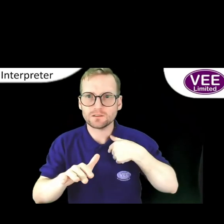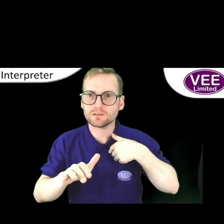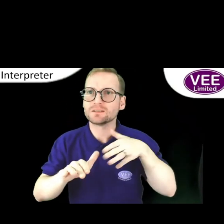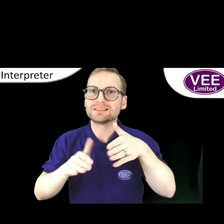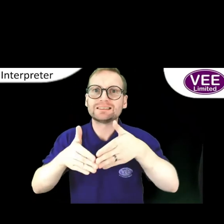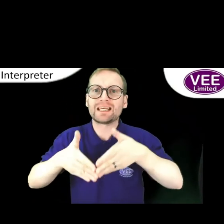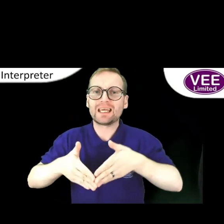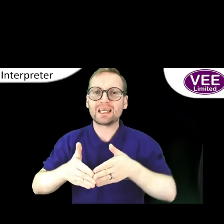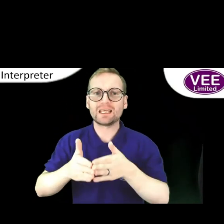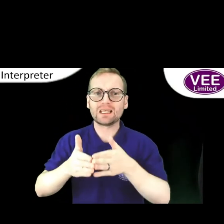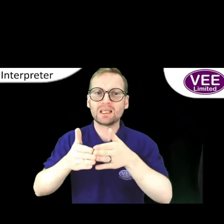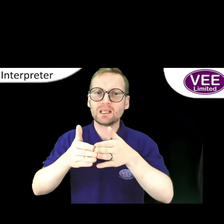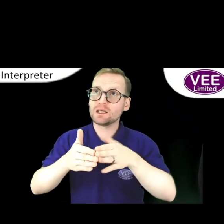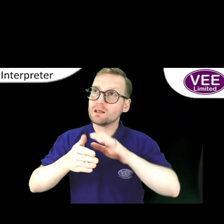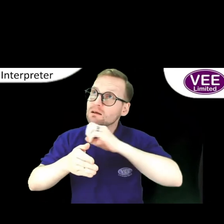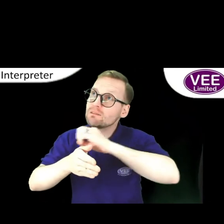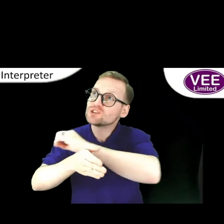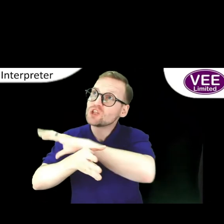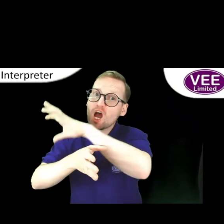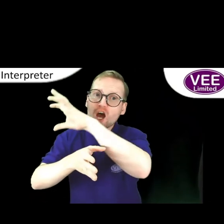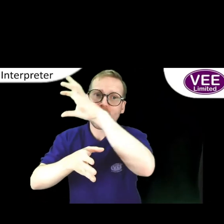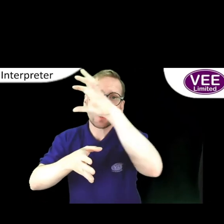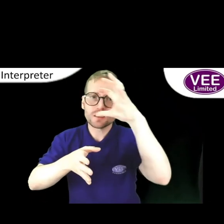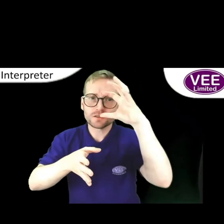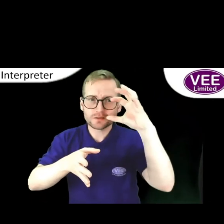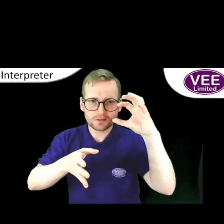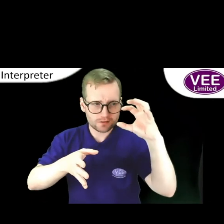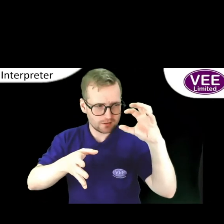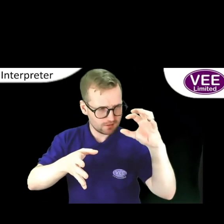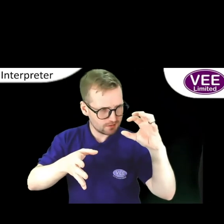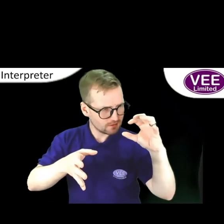When the sun dipped and the swallows called us home,